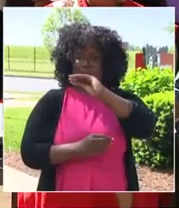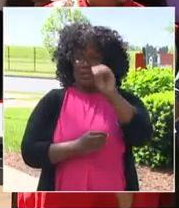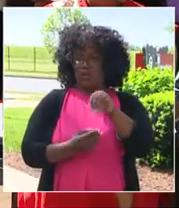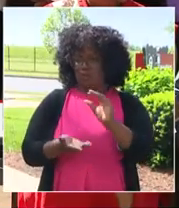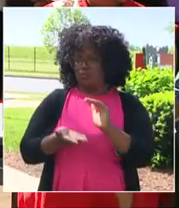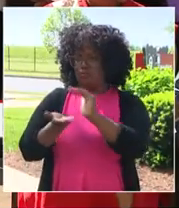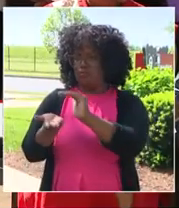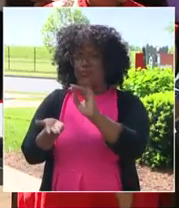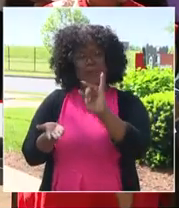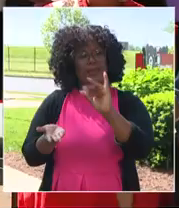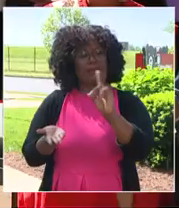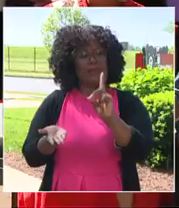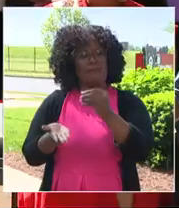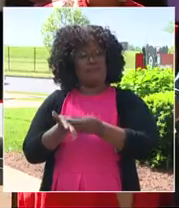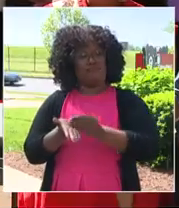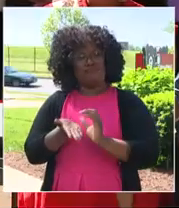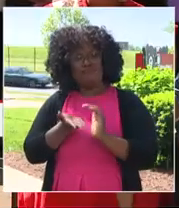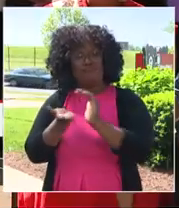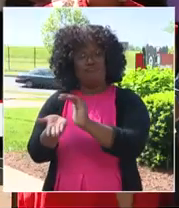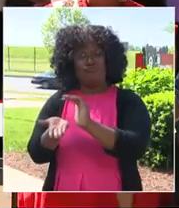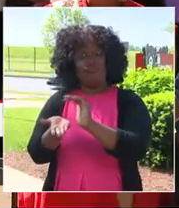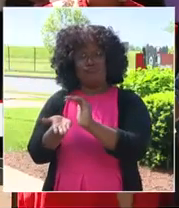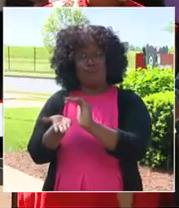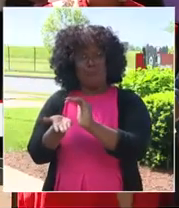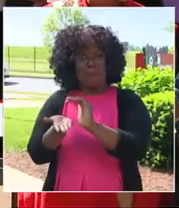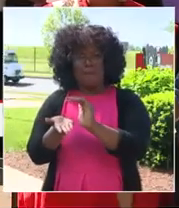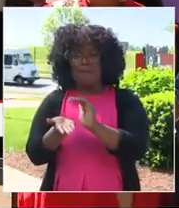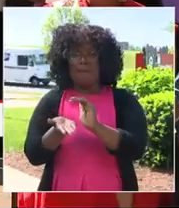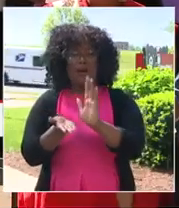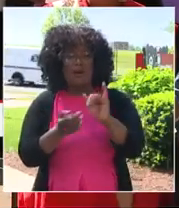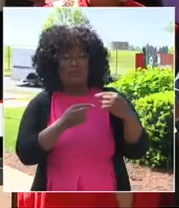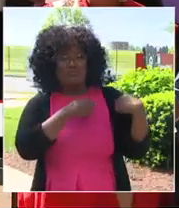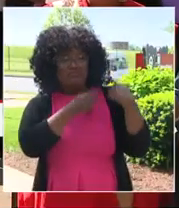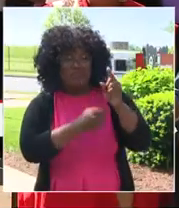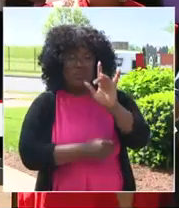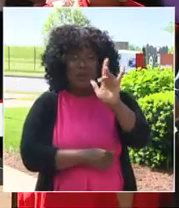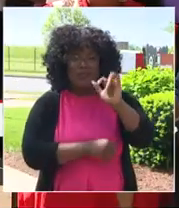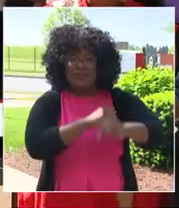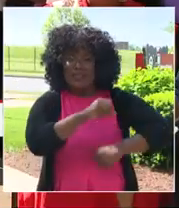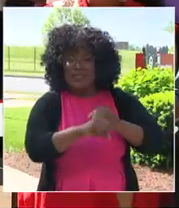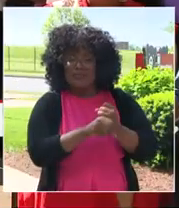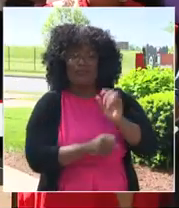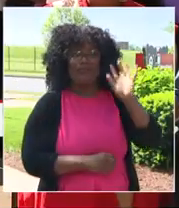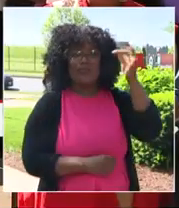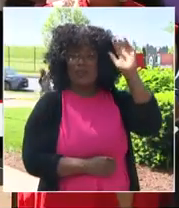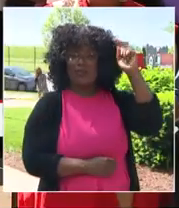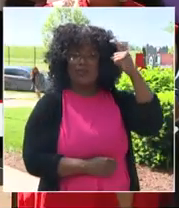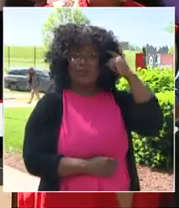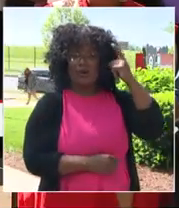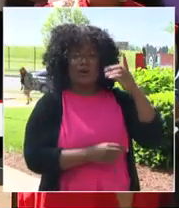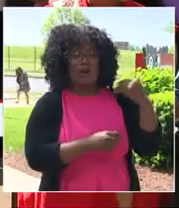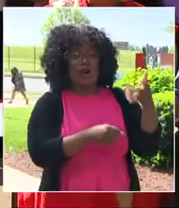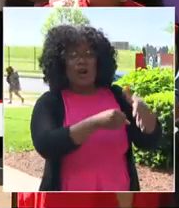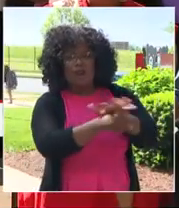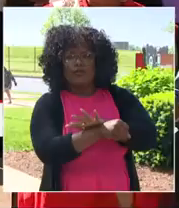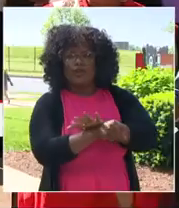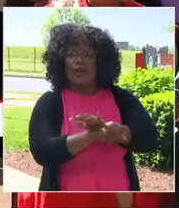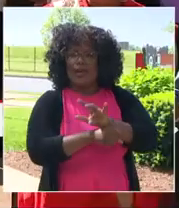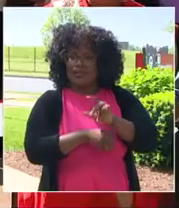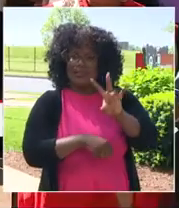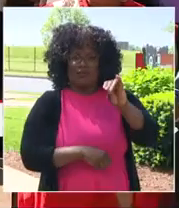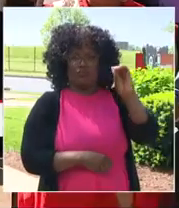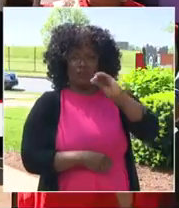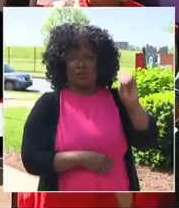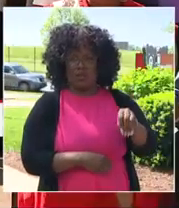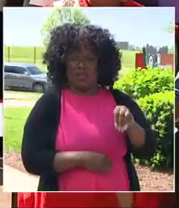cost. And for more than 25 years, the federal government has covered 70% of the